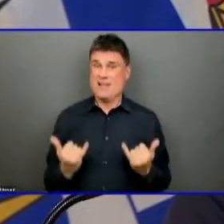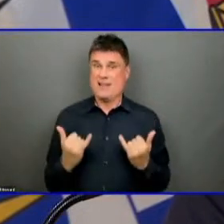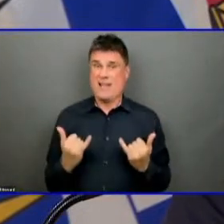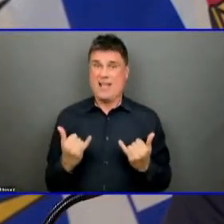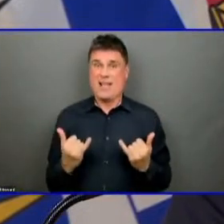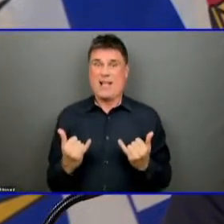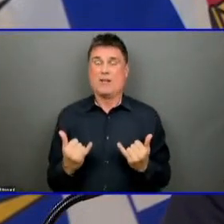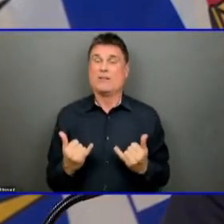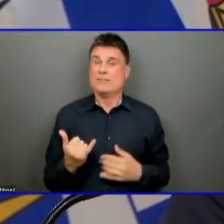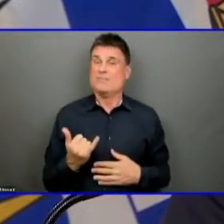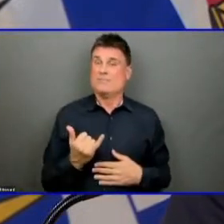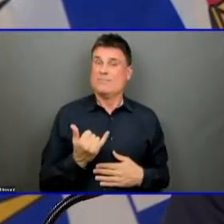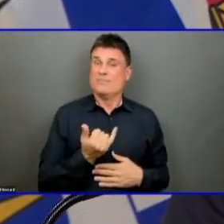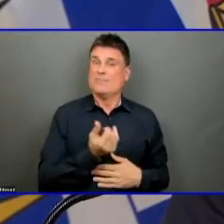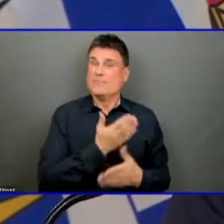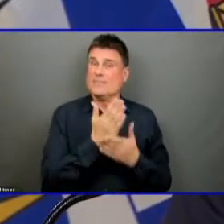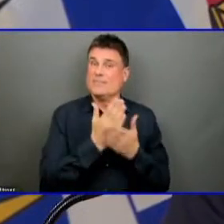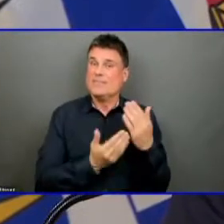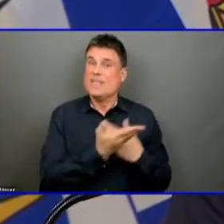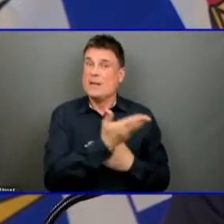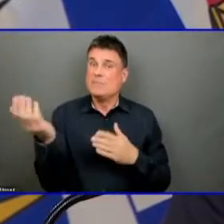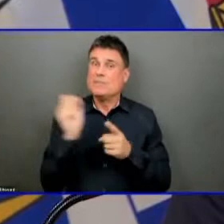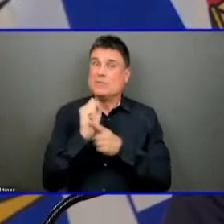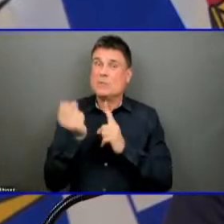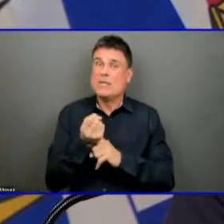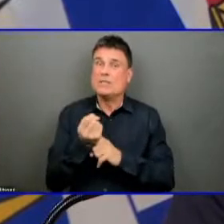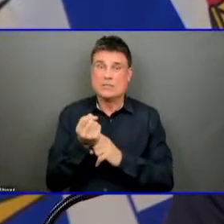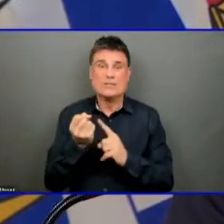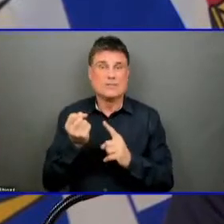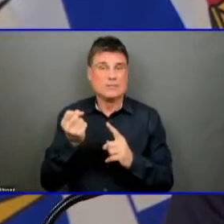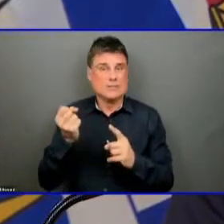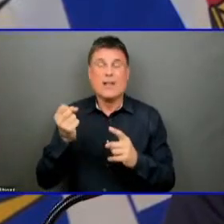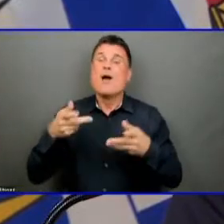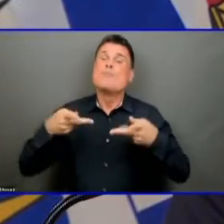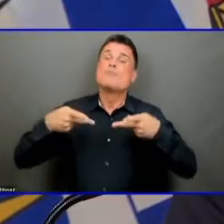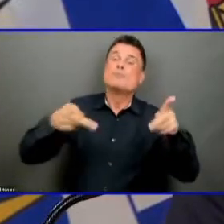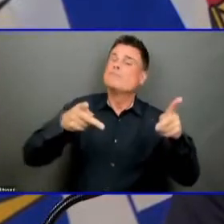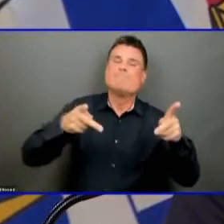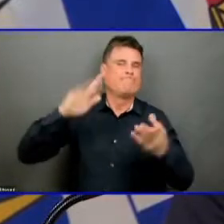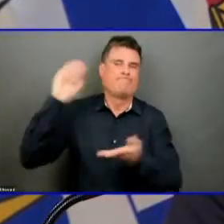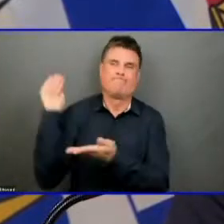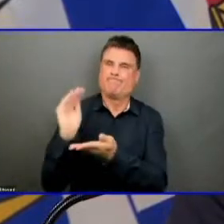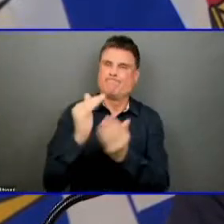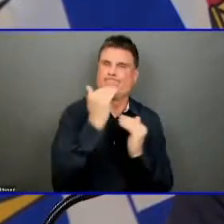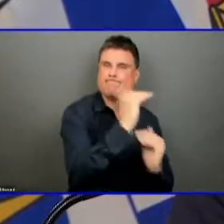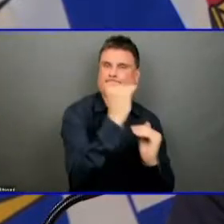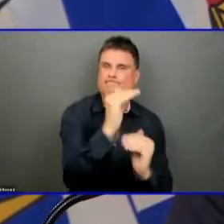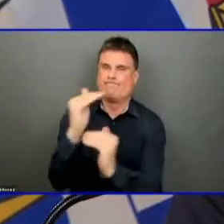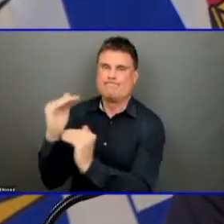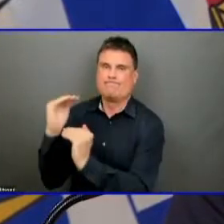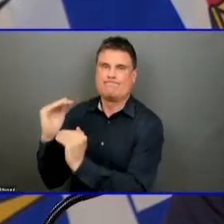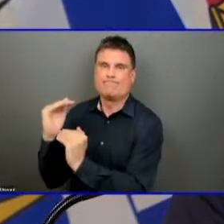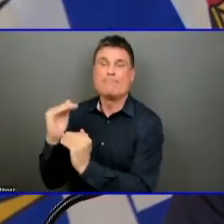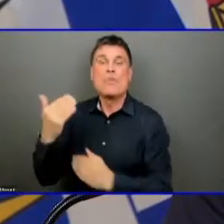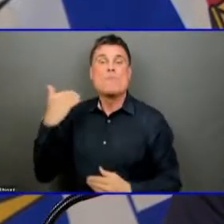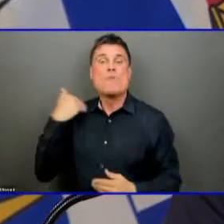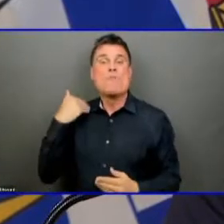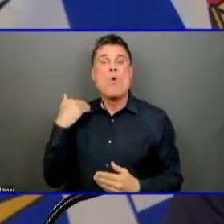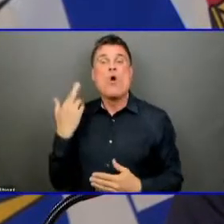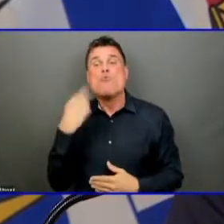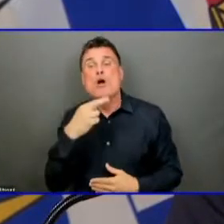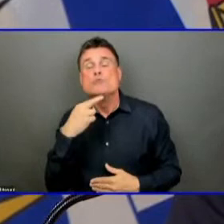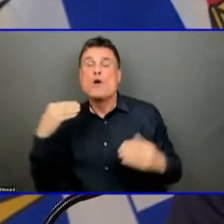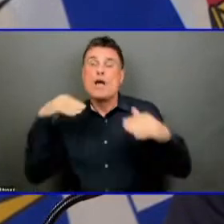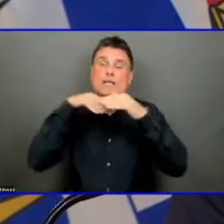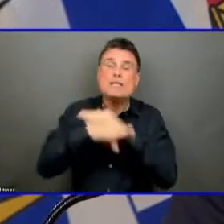were okay even a few months ago. Indoor dining was a structured environment where there was some risk, but the